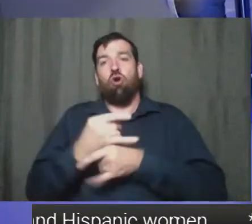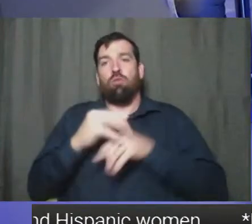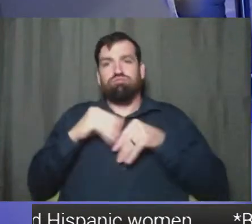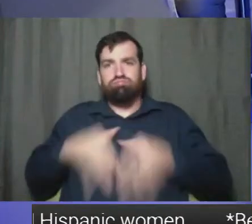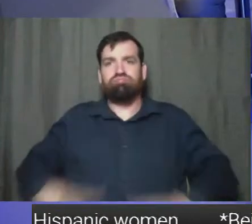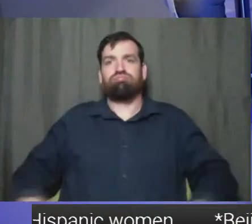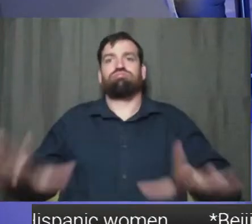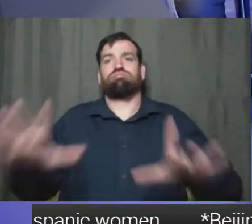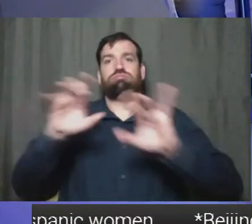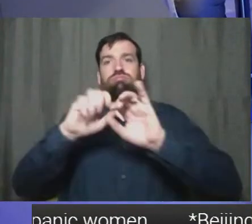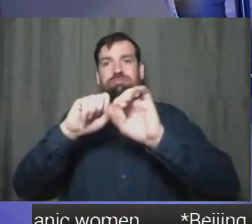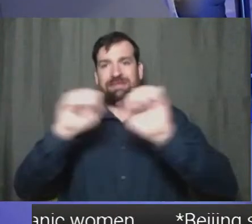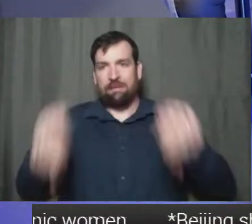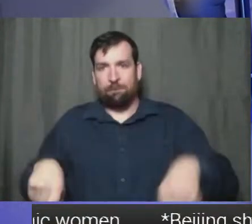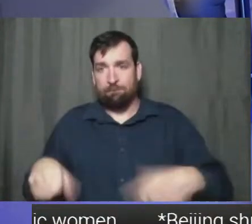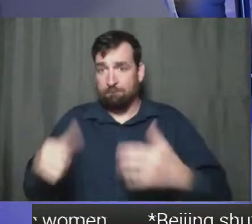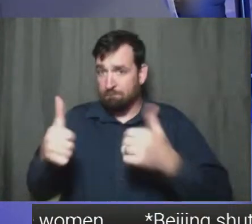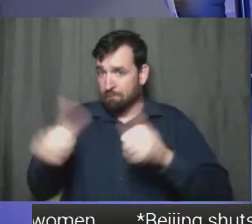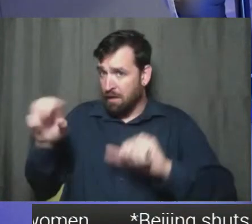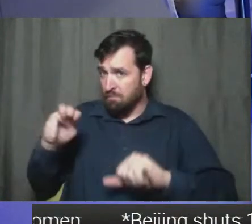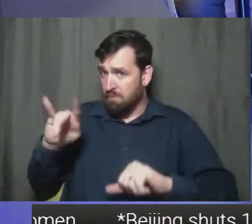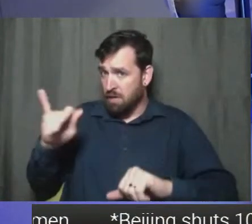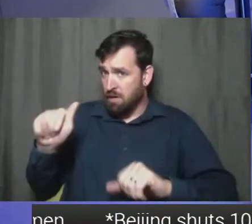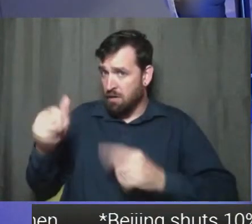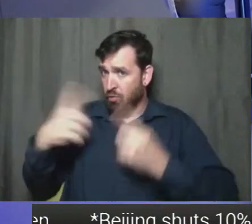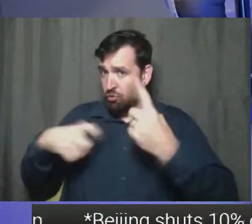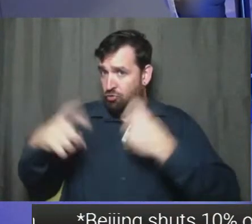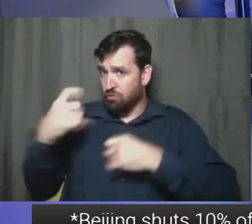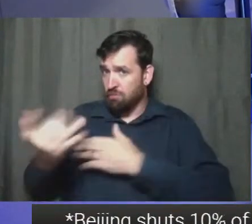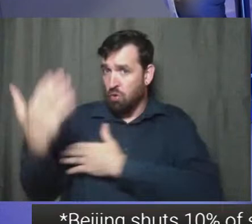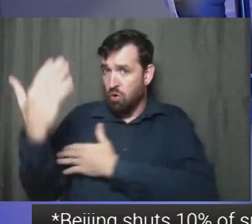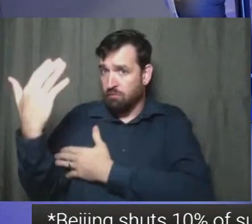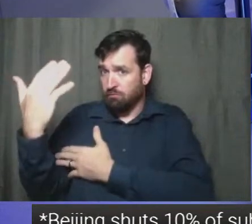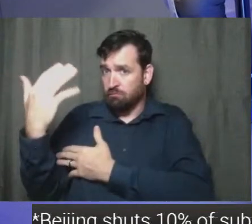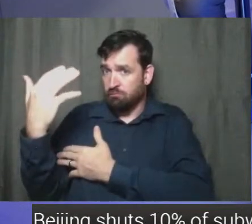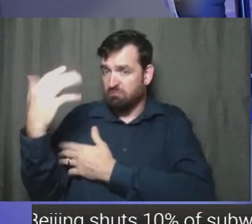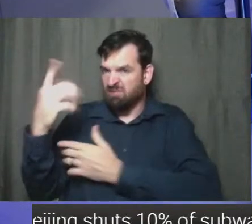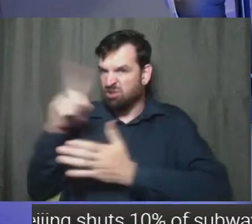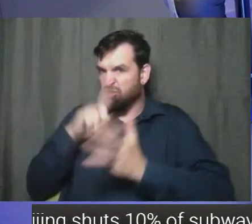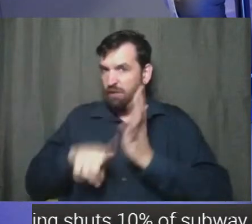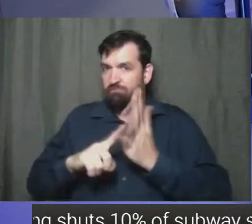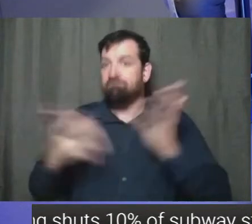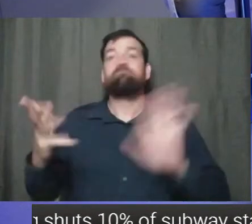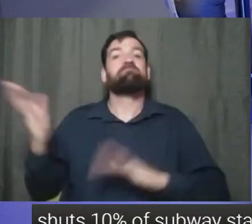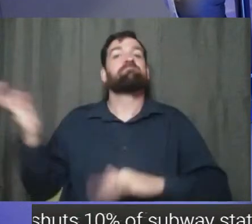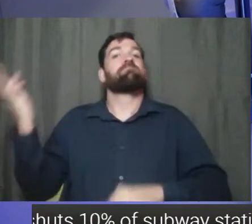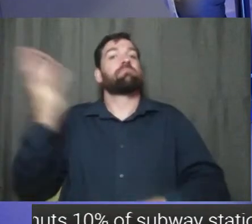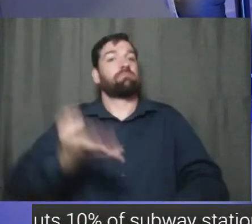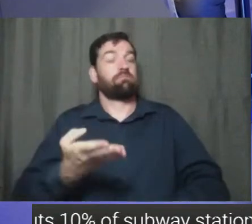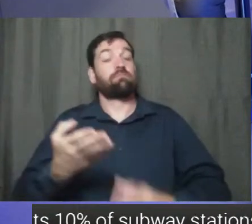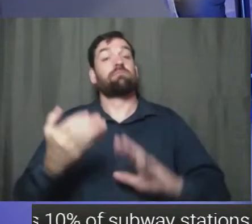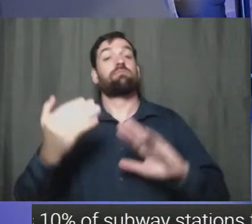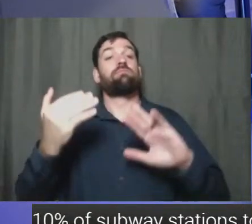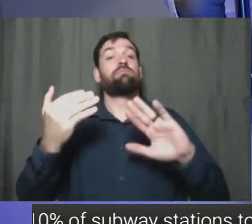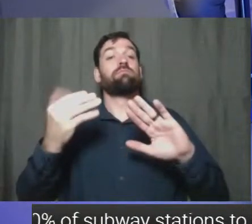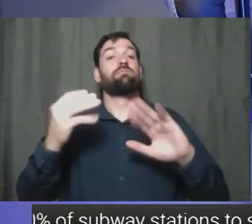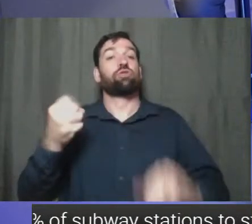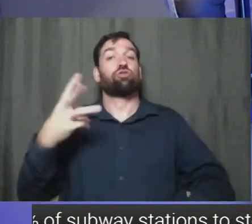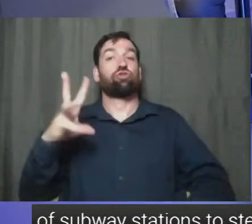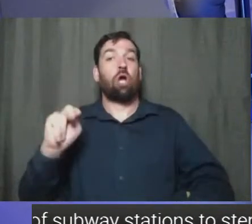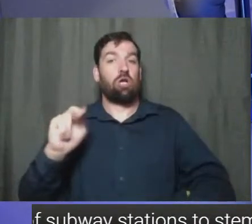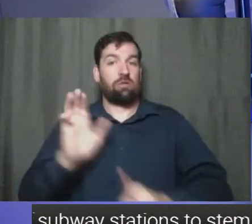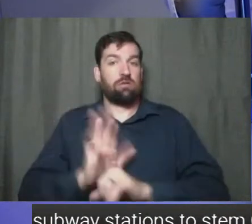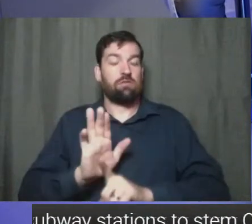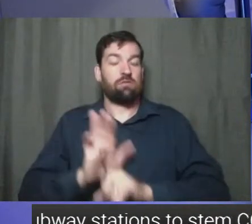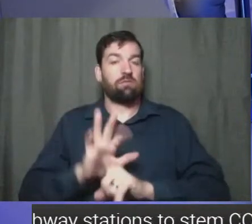questions on the line today? Just want to double check. Okay. Then we are going to go to Sean's question. Just what's the